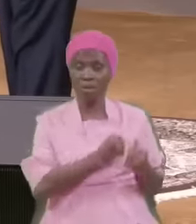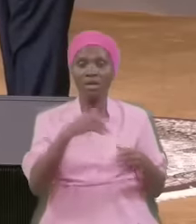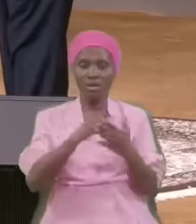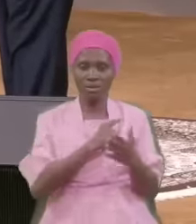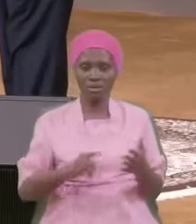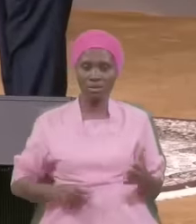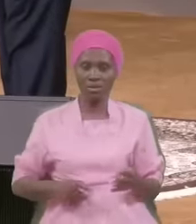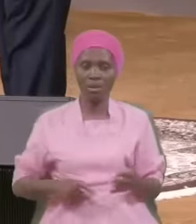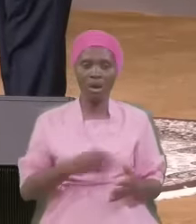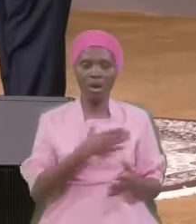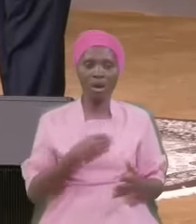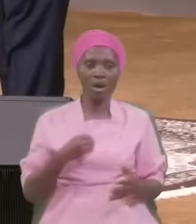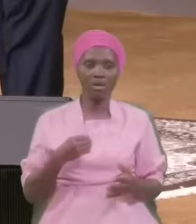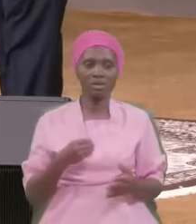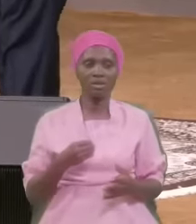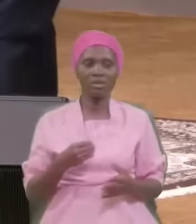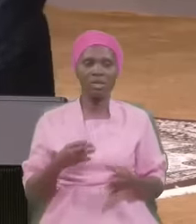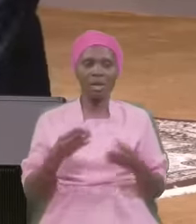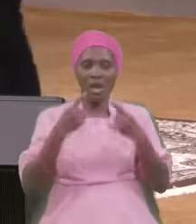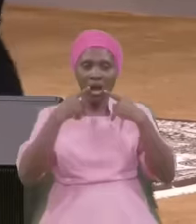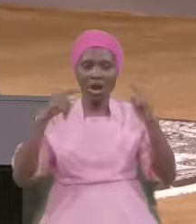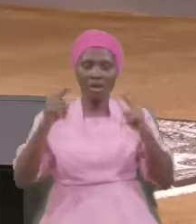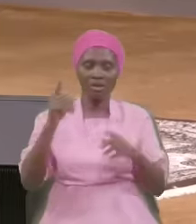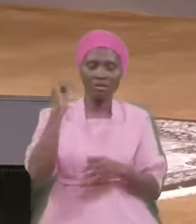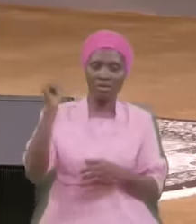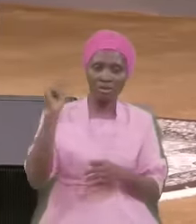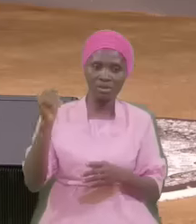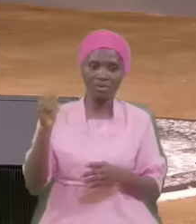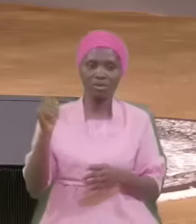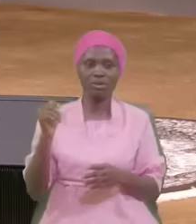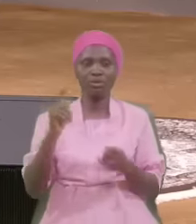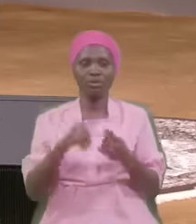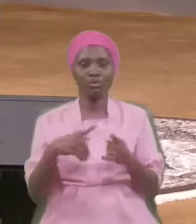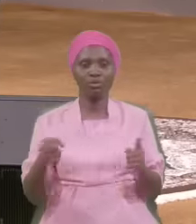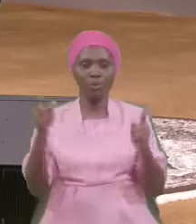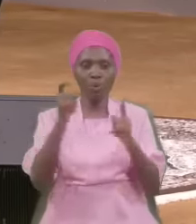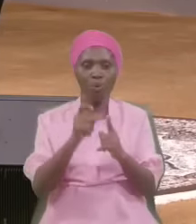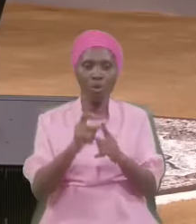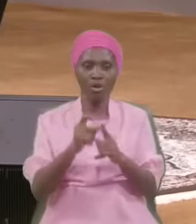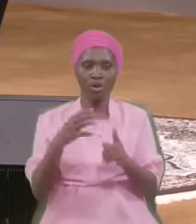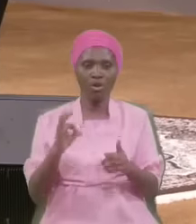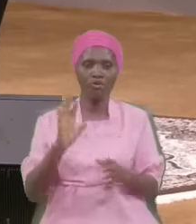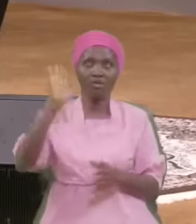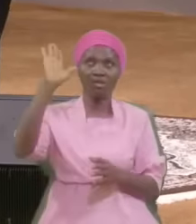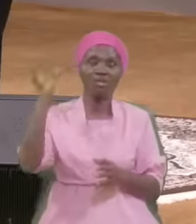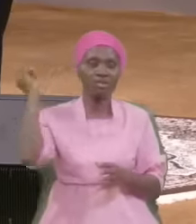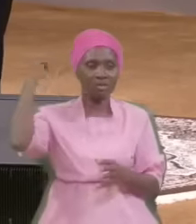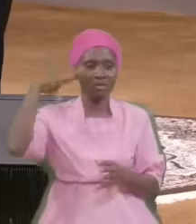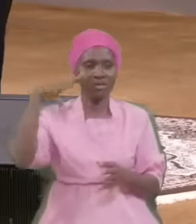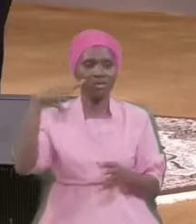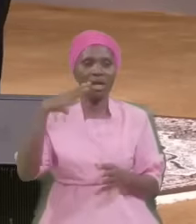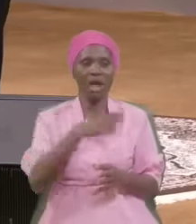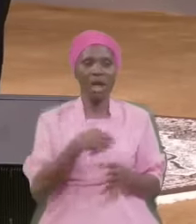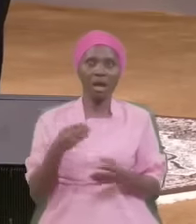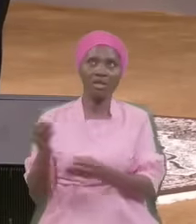the word of his grace, and granted signs and wonders tonight, and